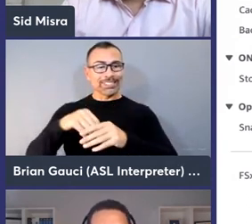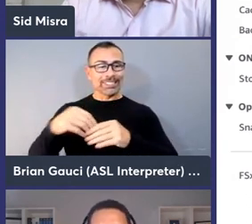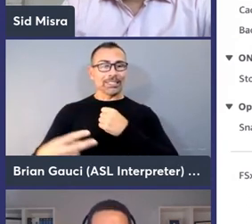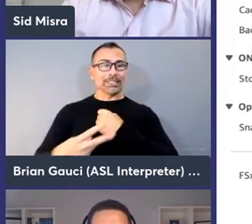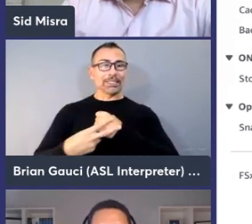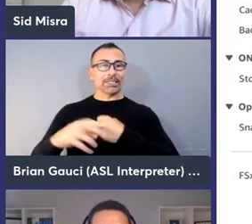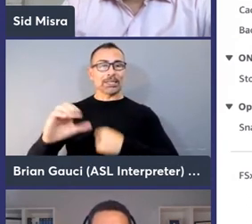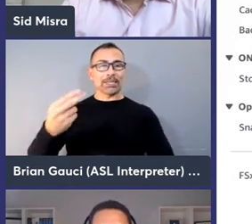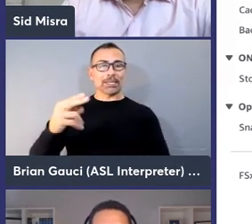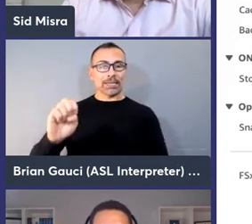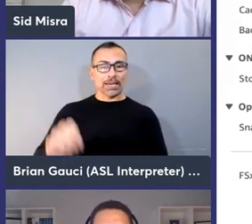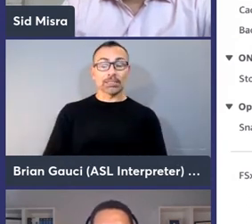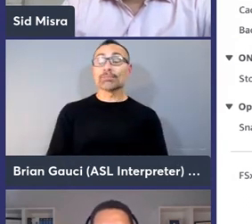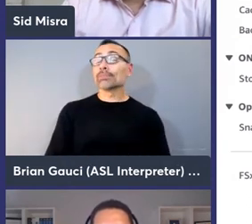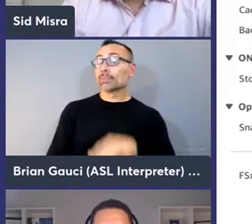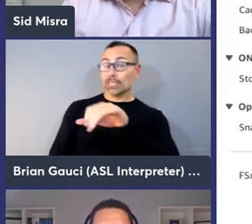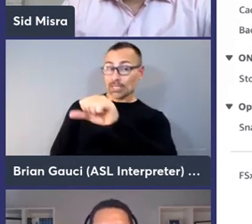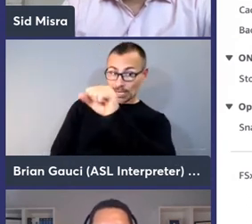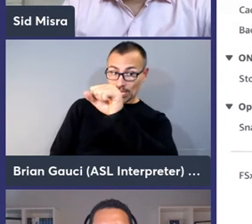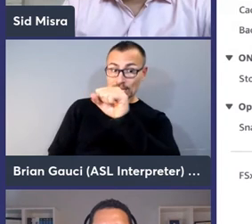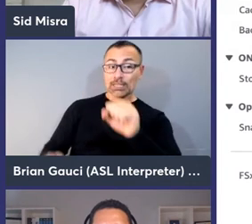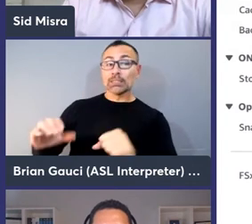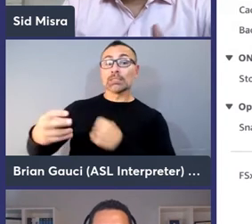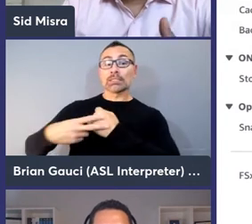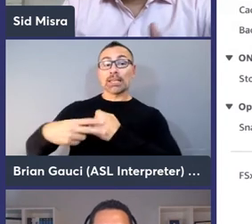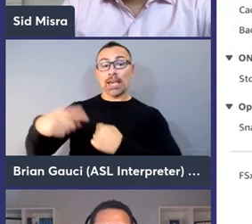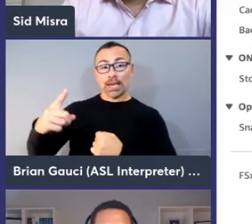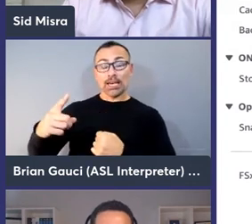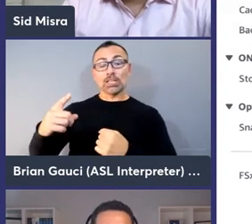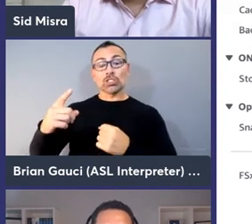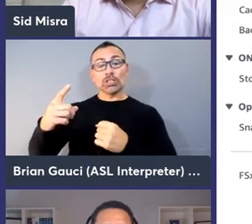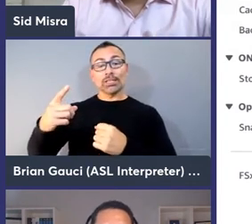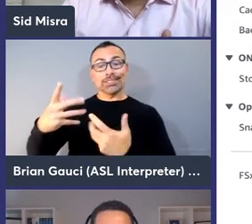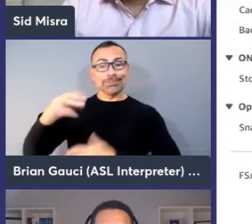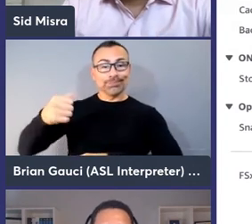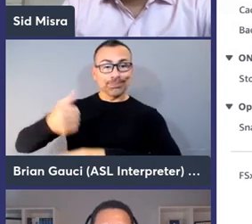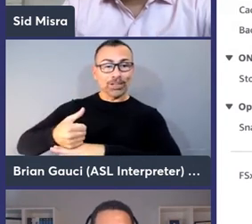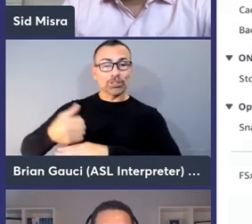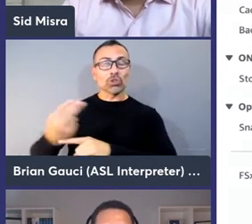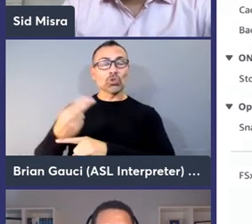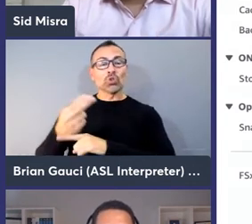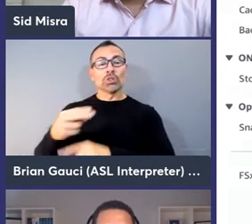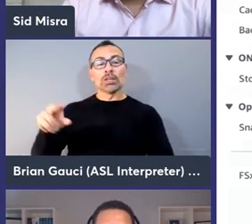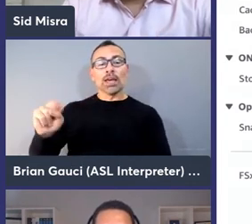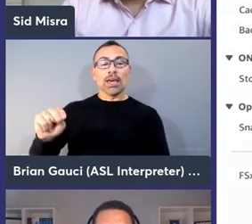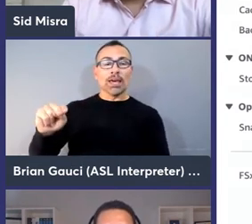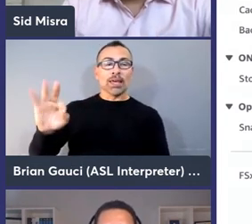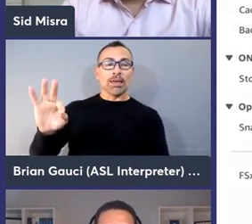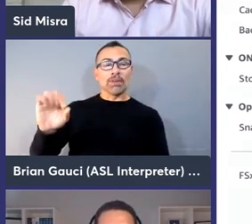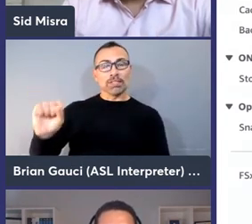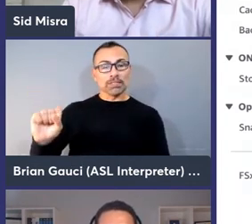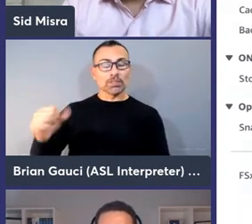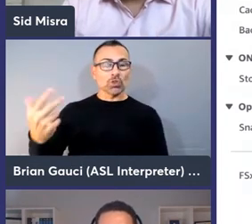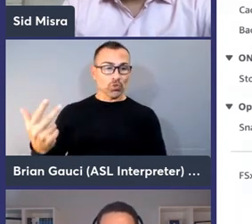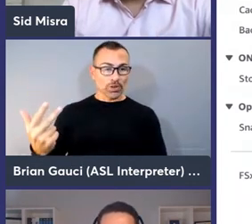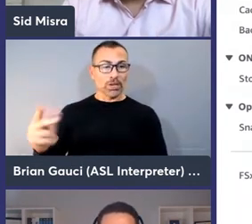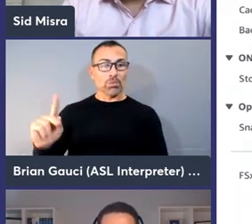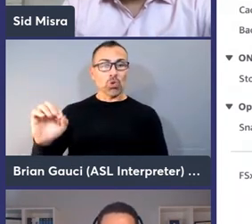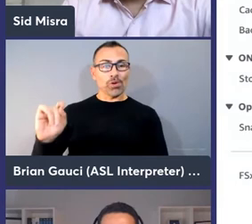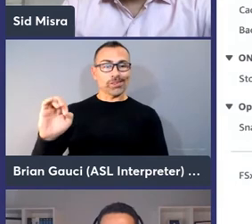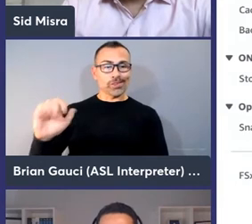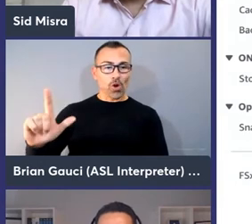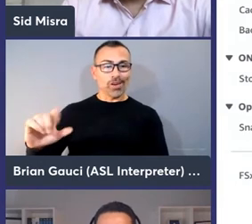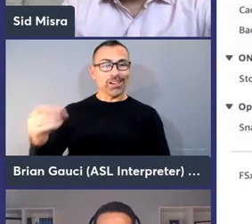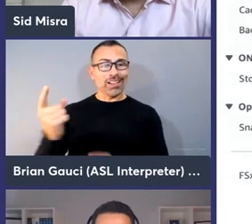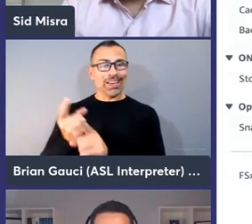cache is mounting those NFS file systems using the NFS v3 protocol as a client. Awesome. And then the customers can use